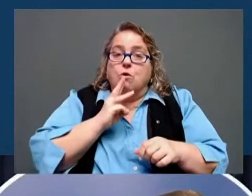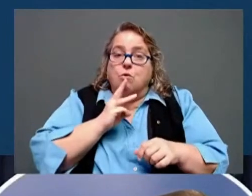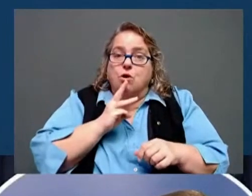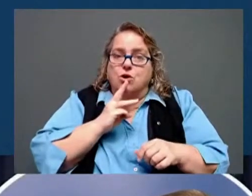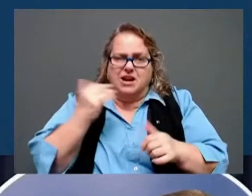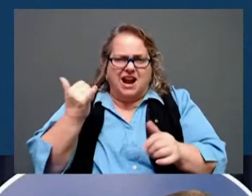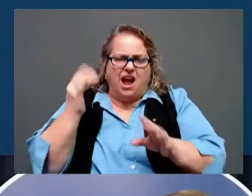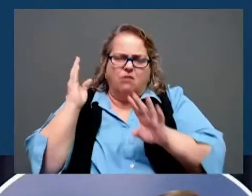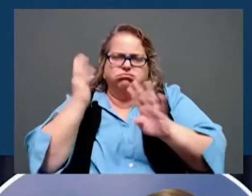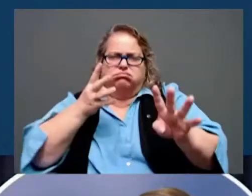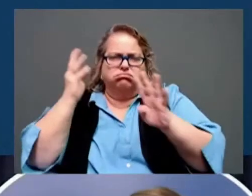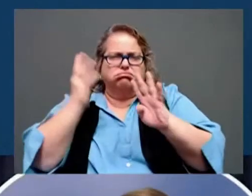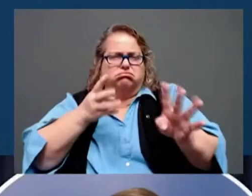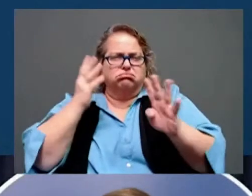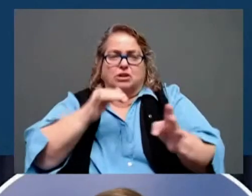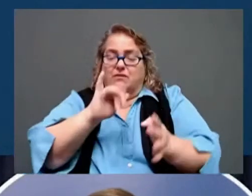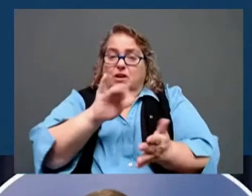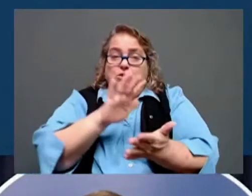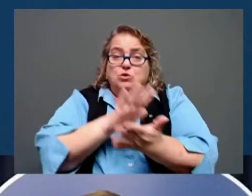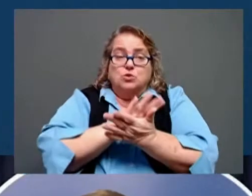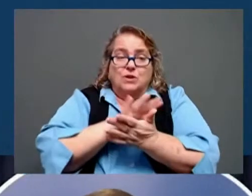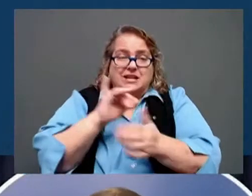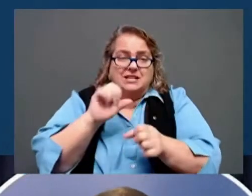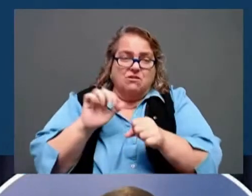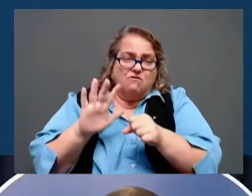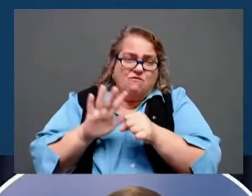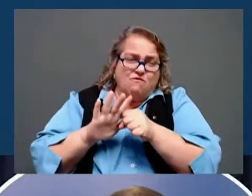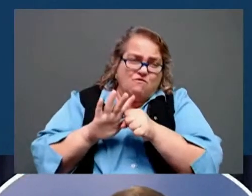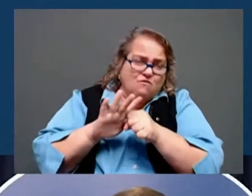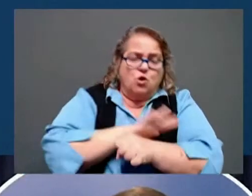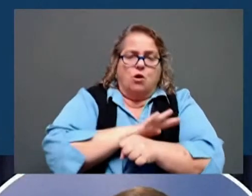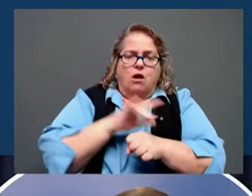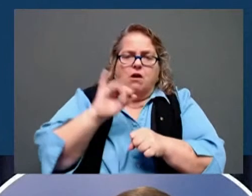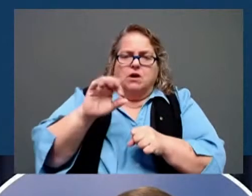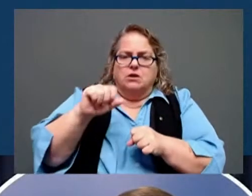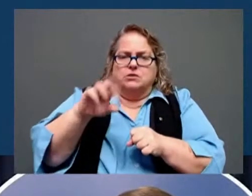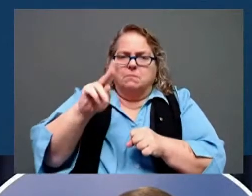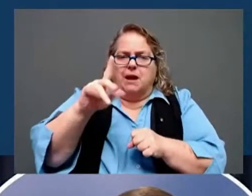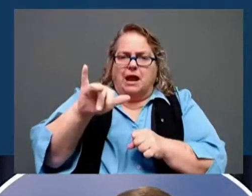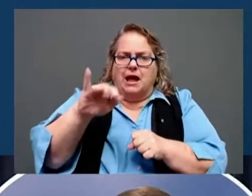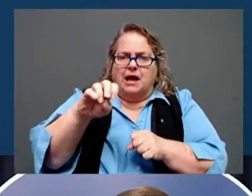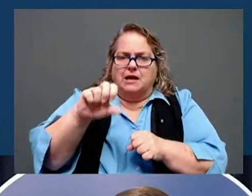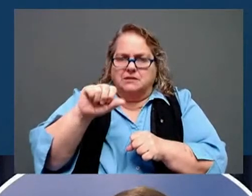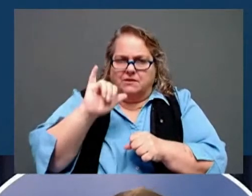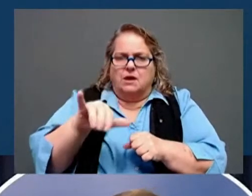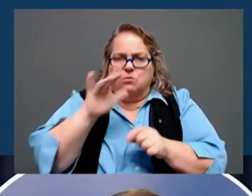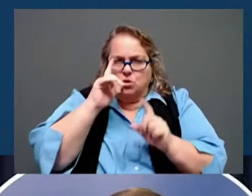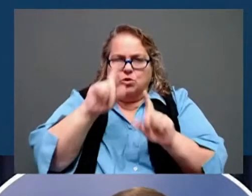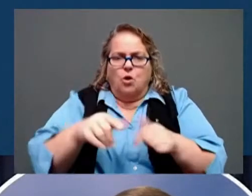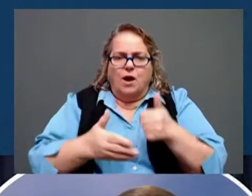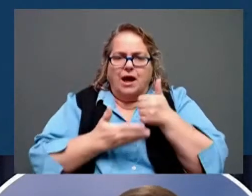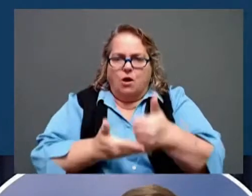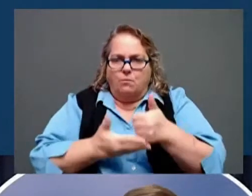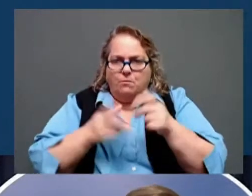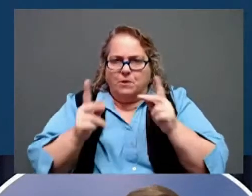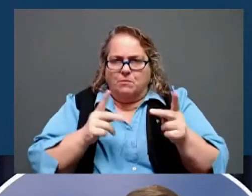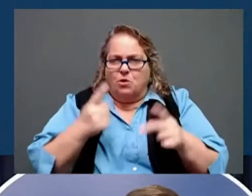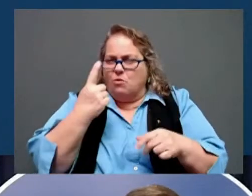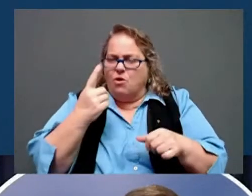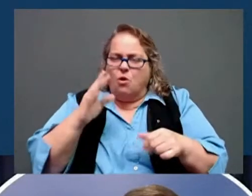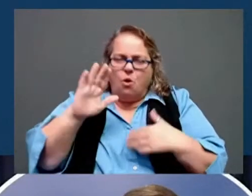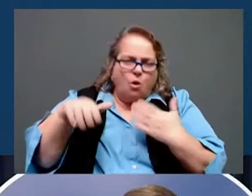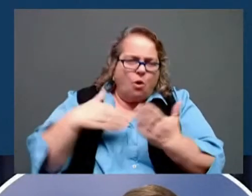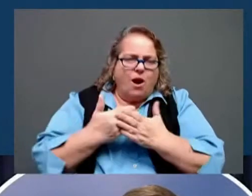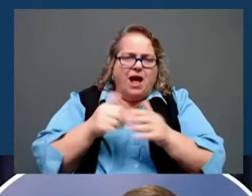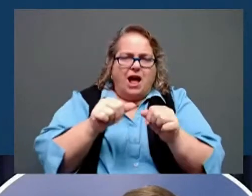mean, this school is filled with supplies that are going to help people. They had one whole area of